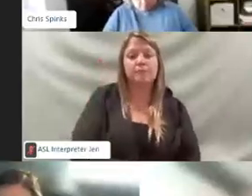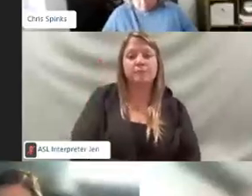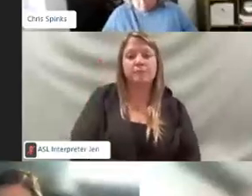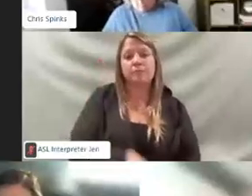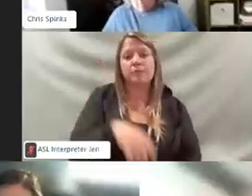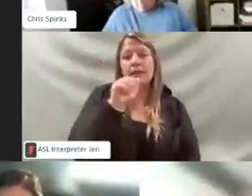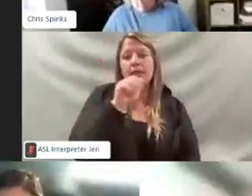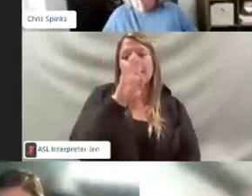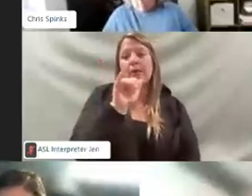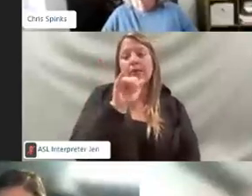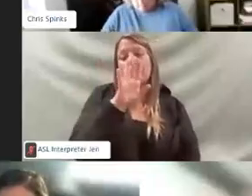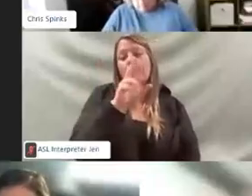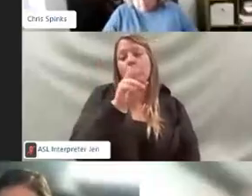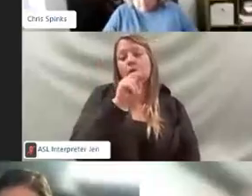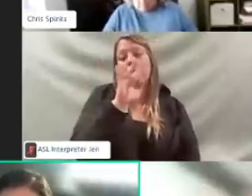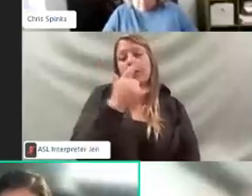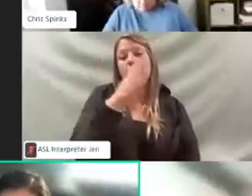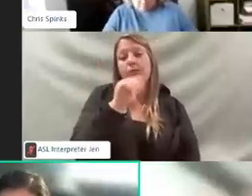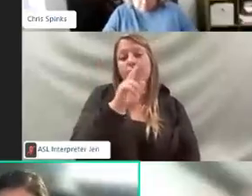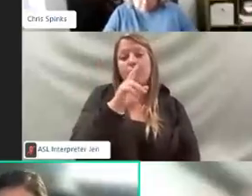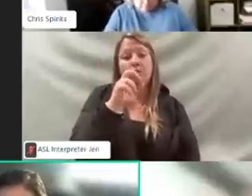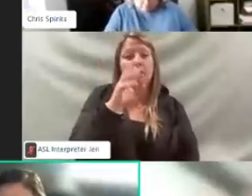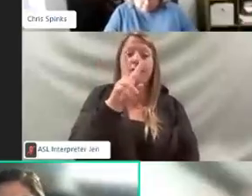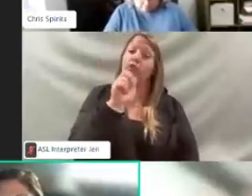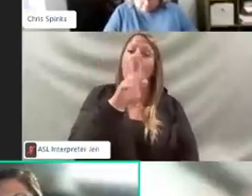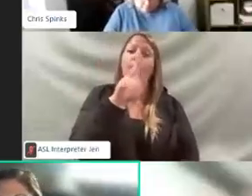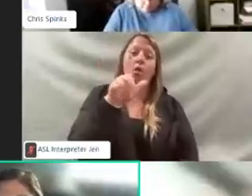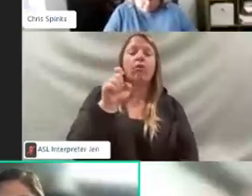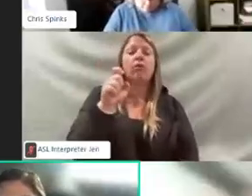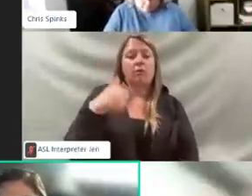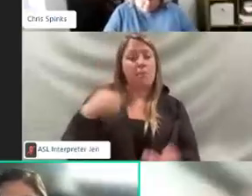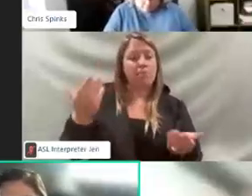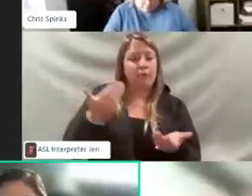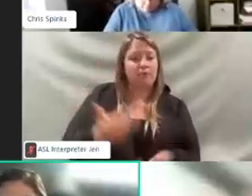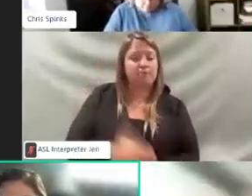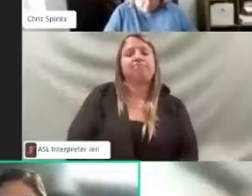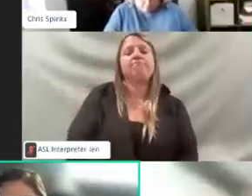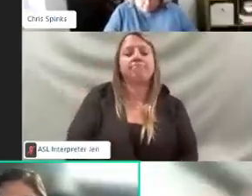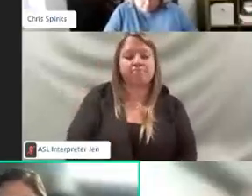Amy Browning Varble, This is Amy and I'm here.